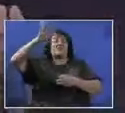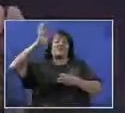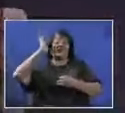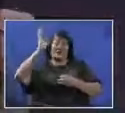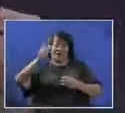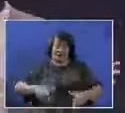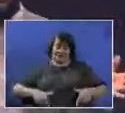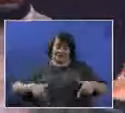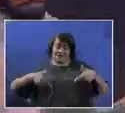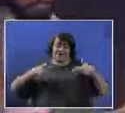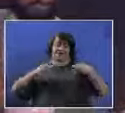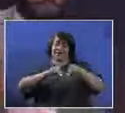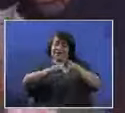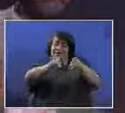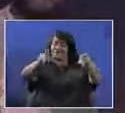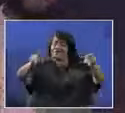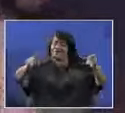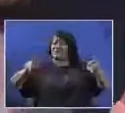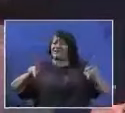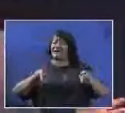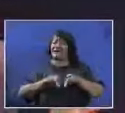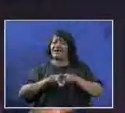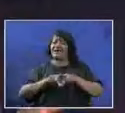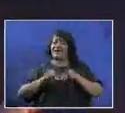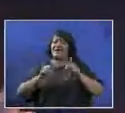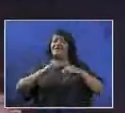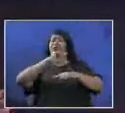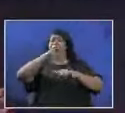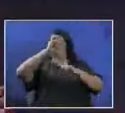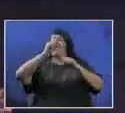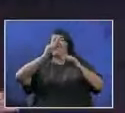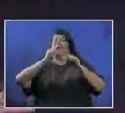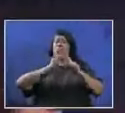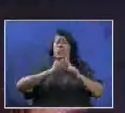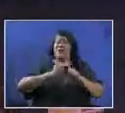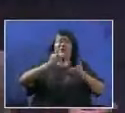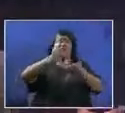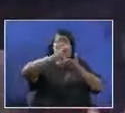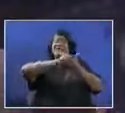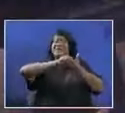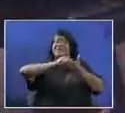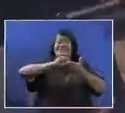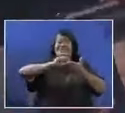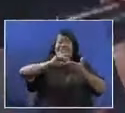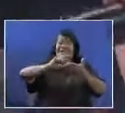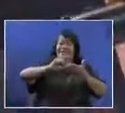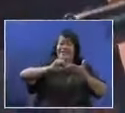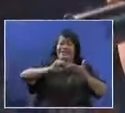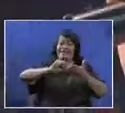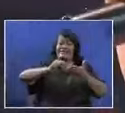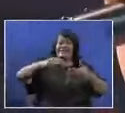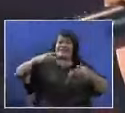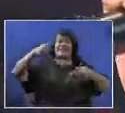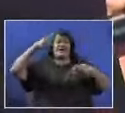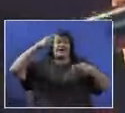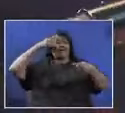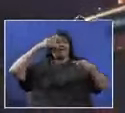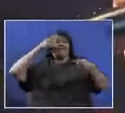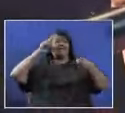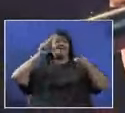shall inhabit this place. When the saints